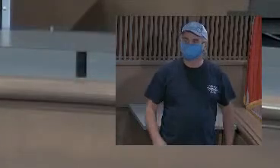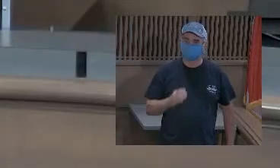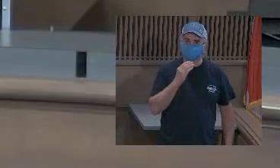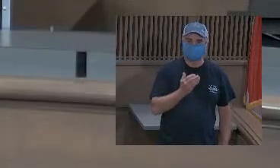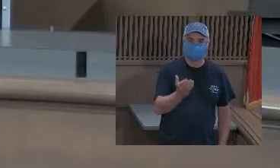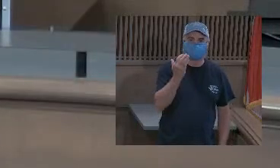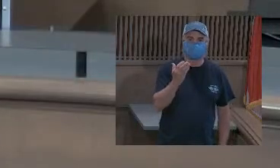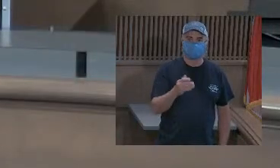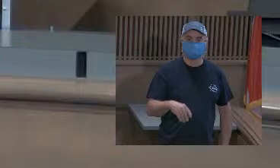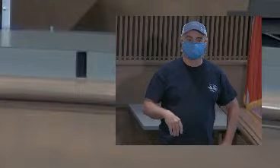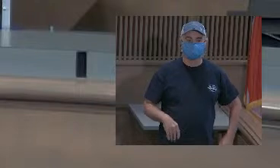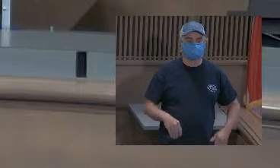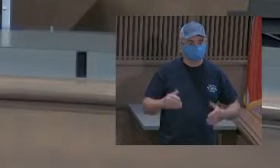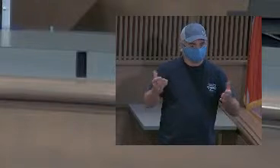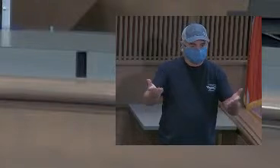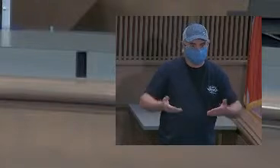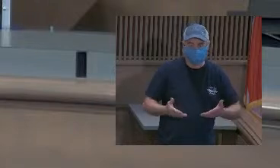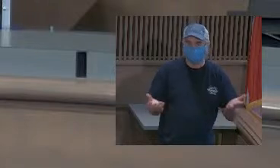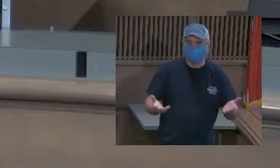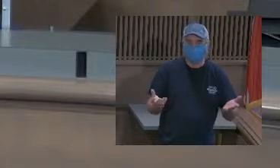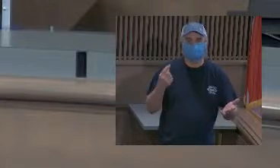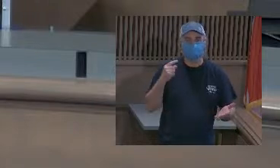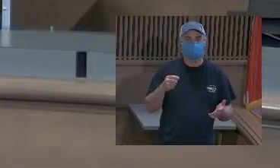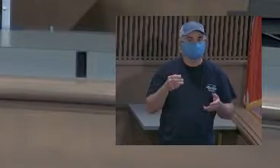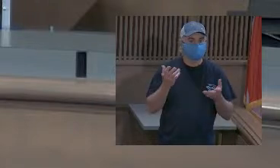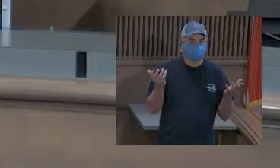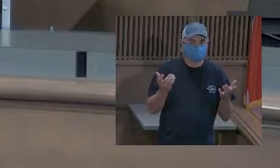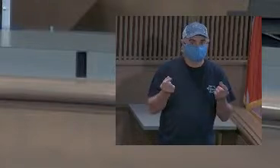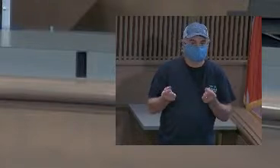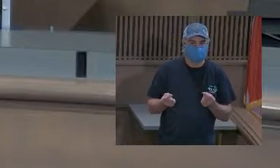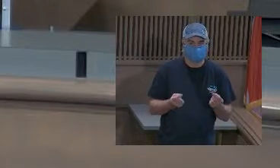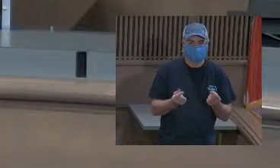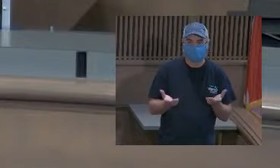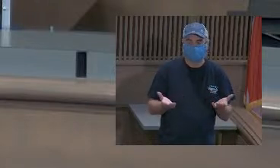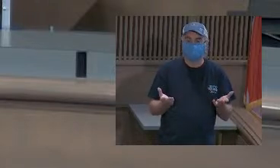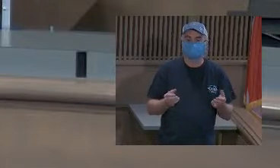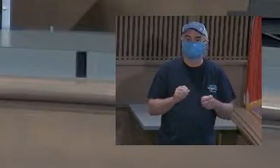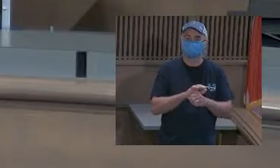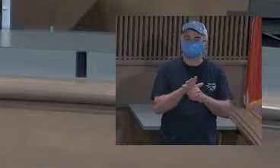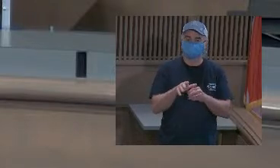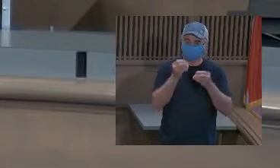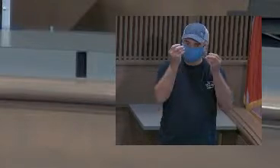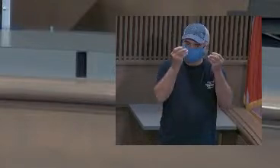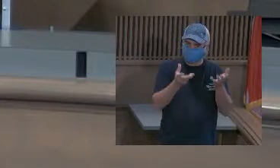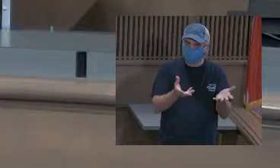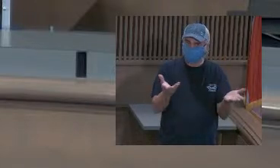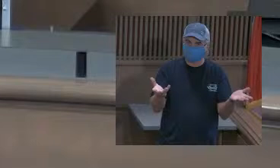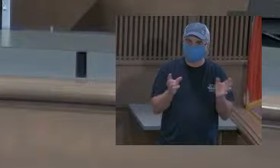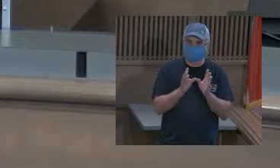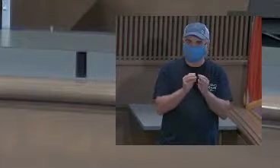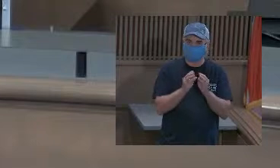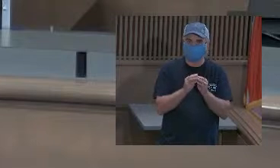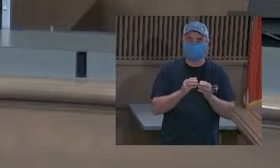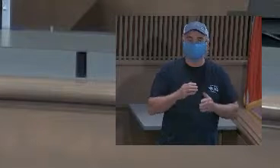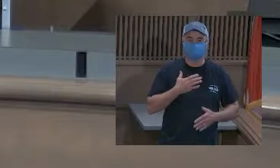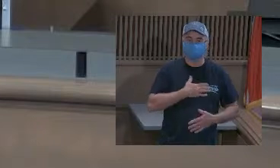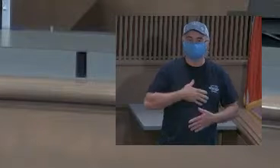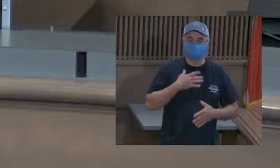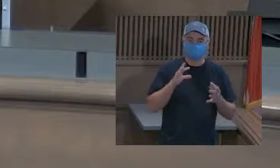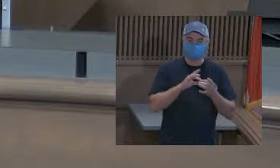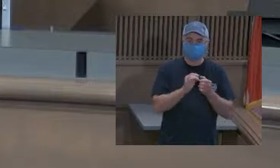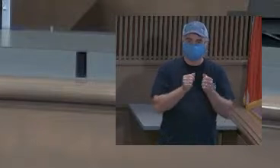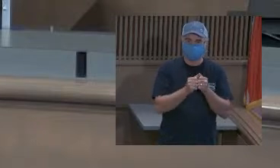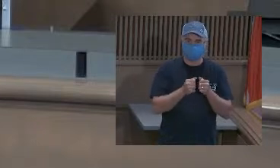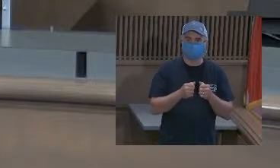Good morning. I want to welcome you to our press briefing with updates on COVID-19. Please join me in a